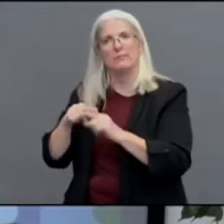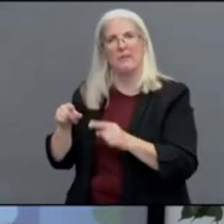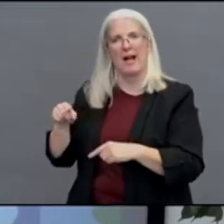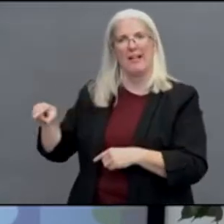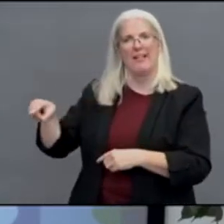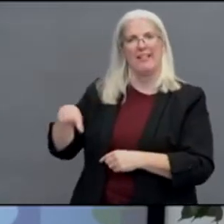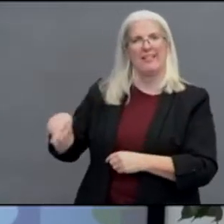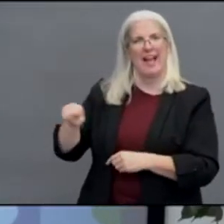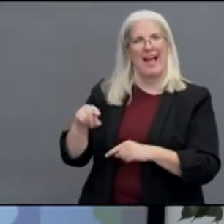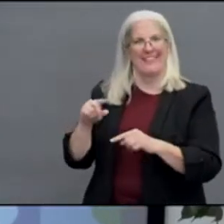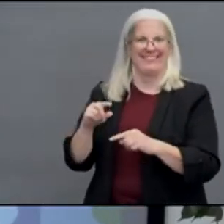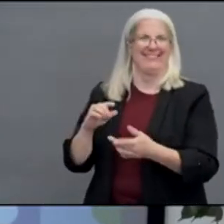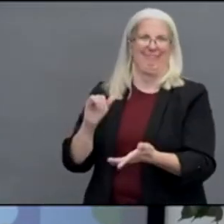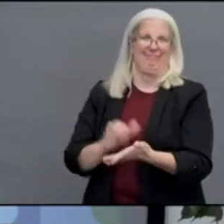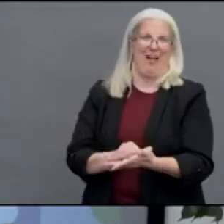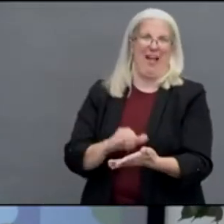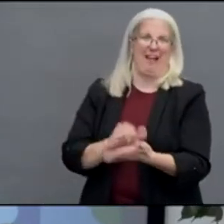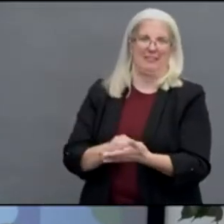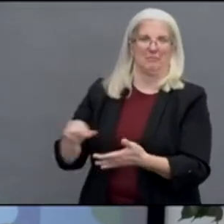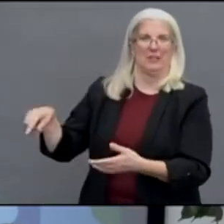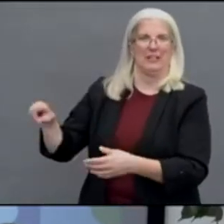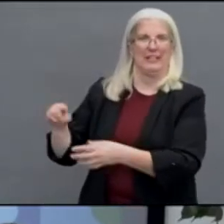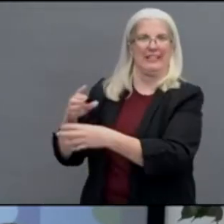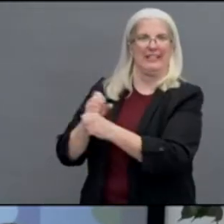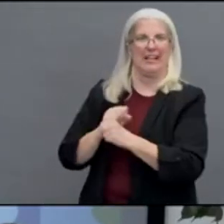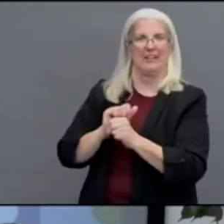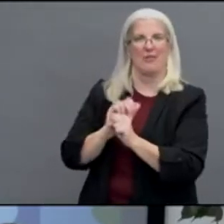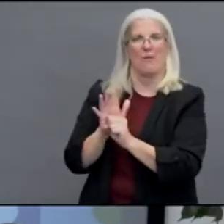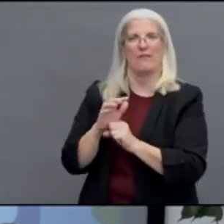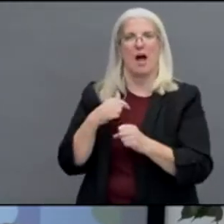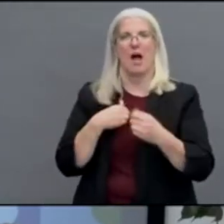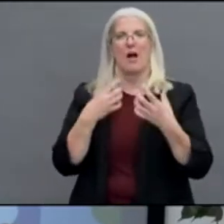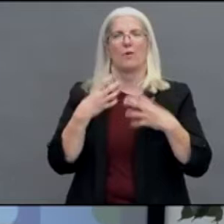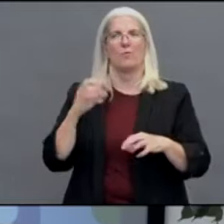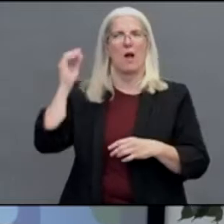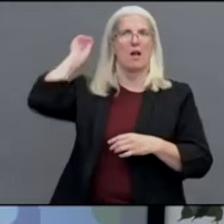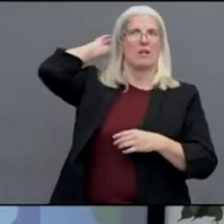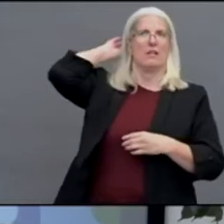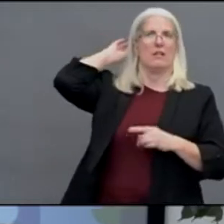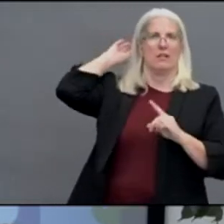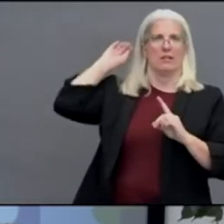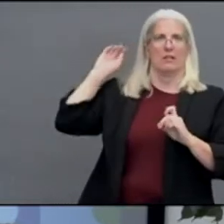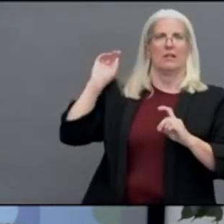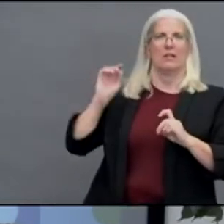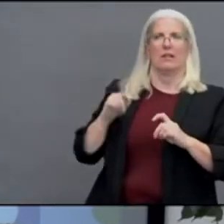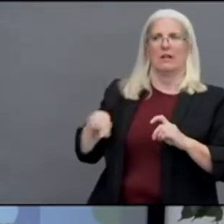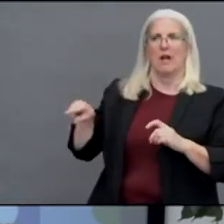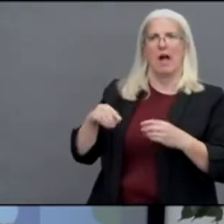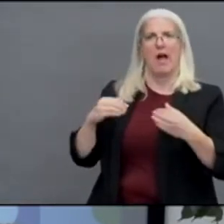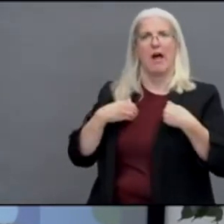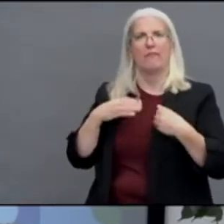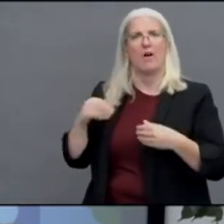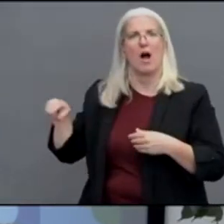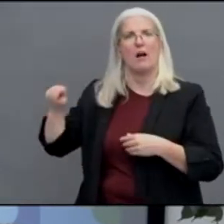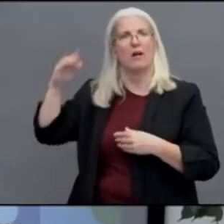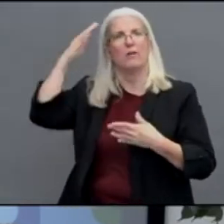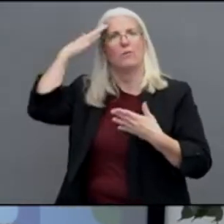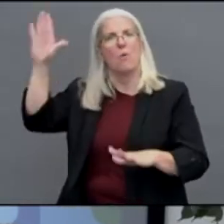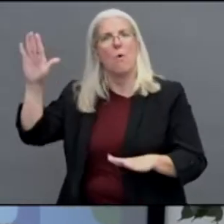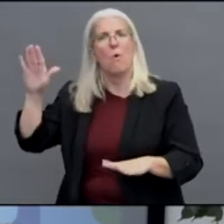to, sometimes I don't want to think that they might be carriers or even that I might be a carrier, right, to them or my nieces or nephews. And